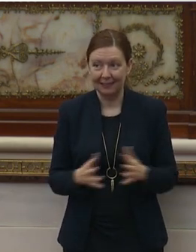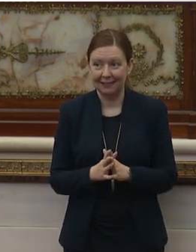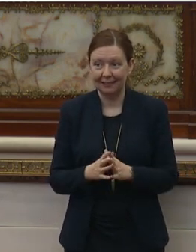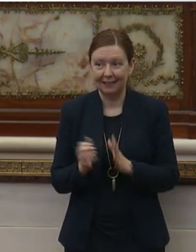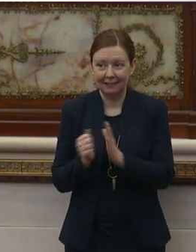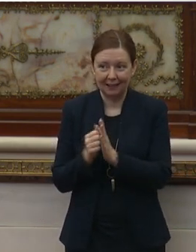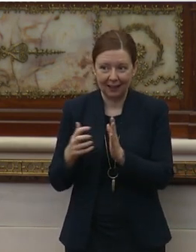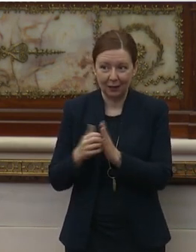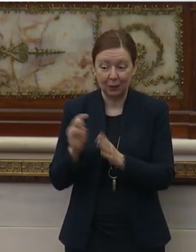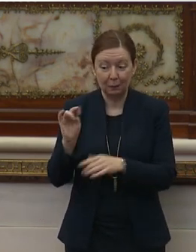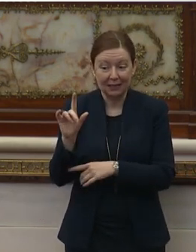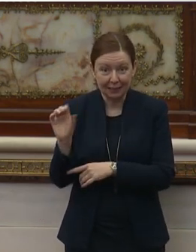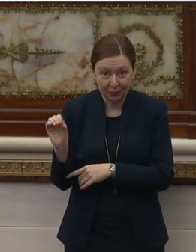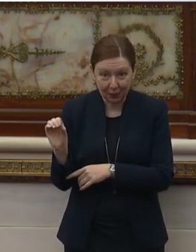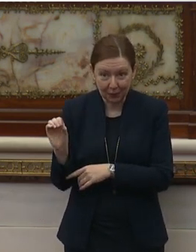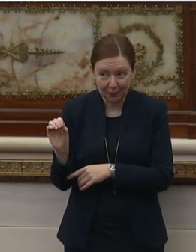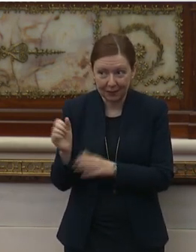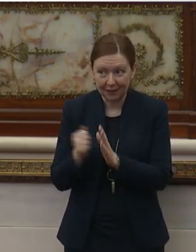Modesto.